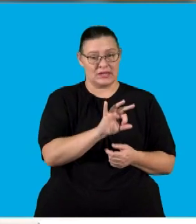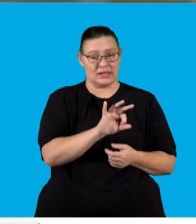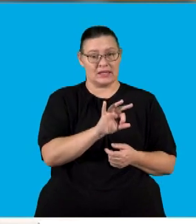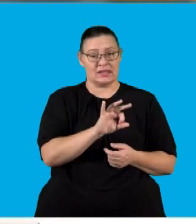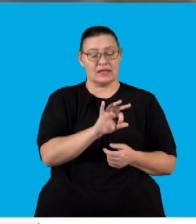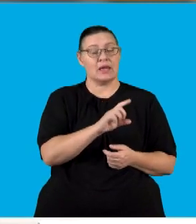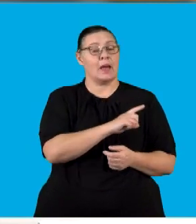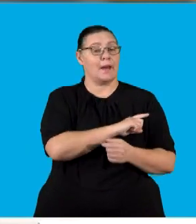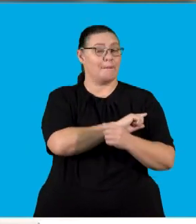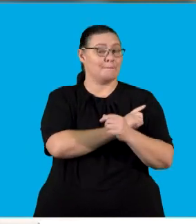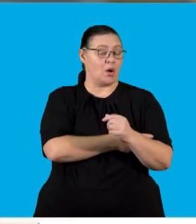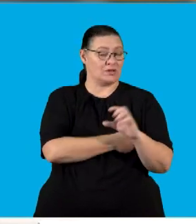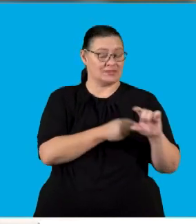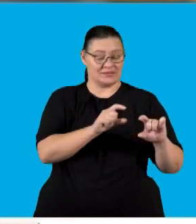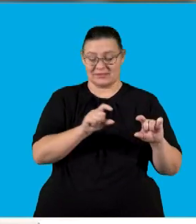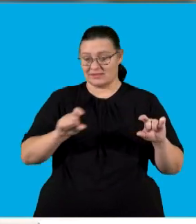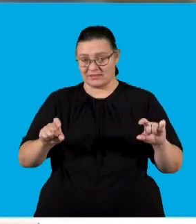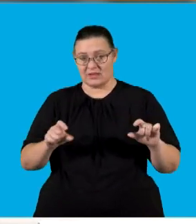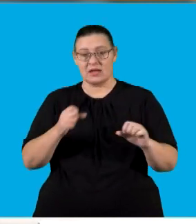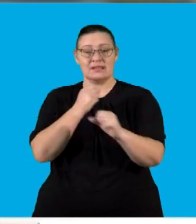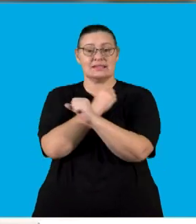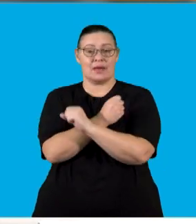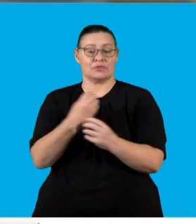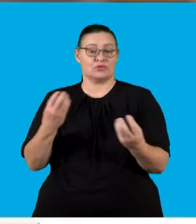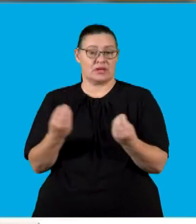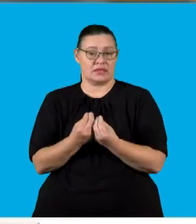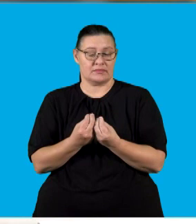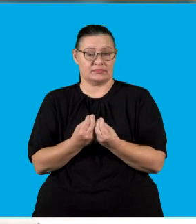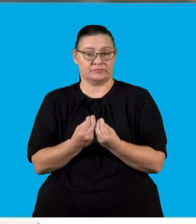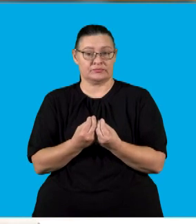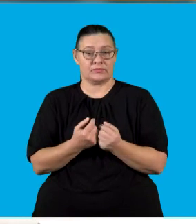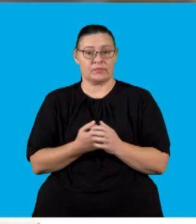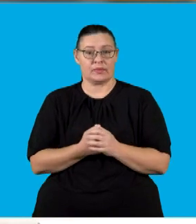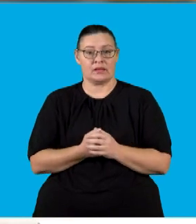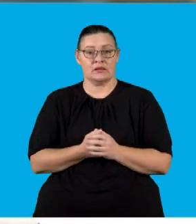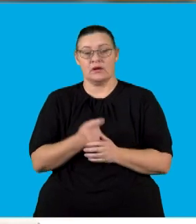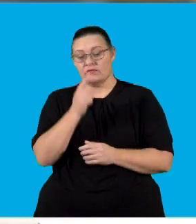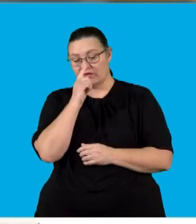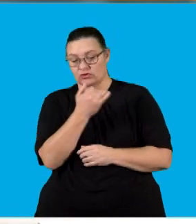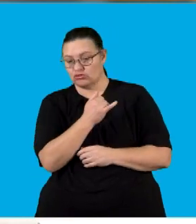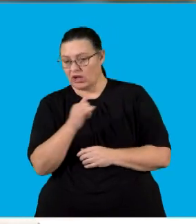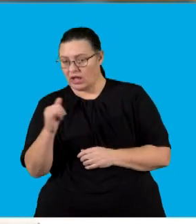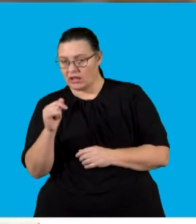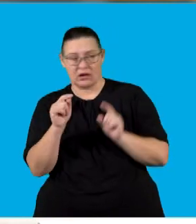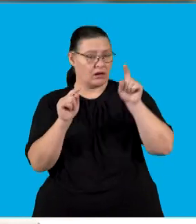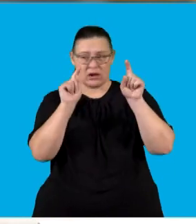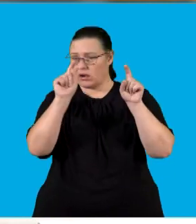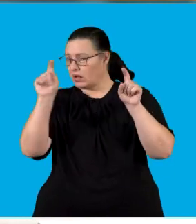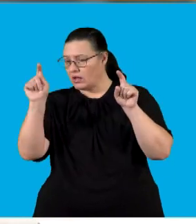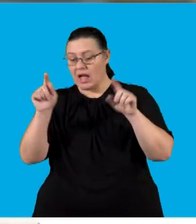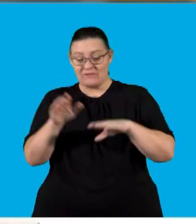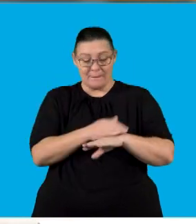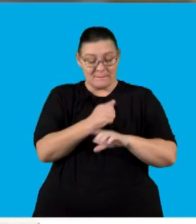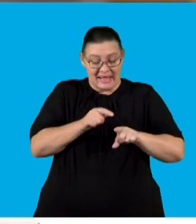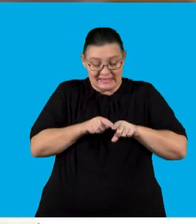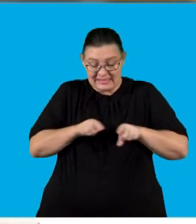being multiplied together. Now remember, when we are multiplying powers, we need to first check if the base is the